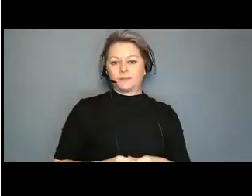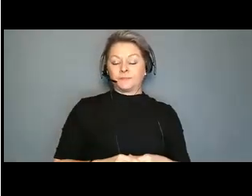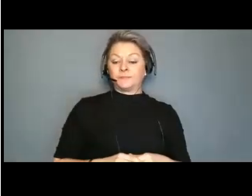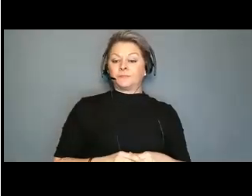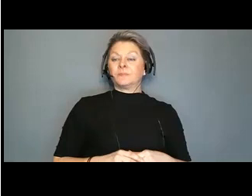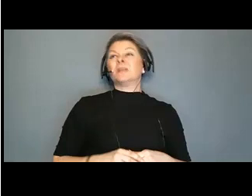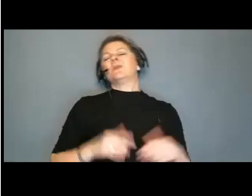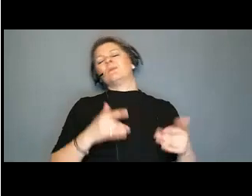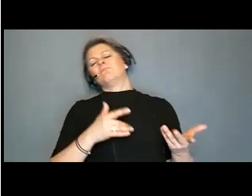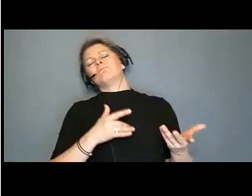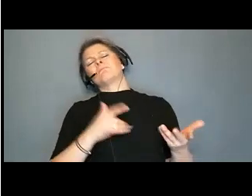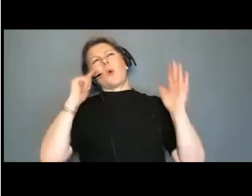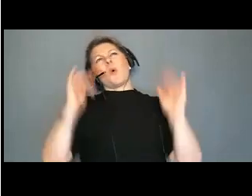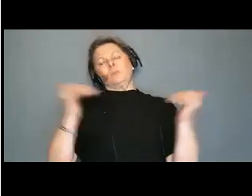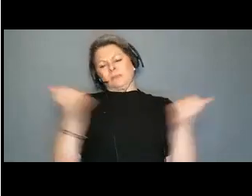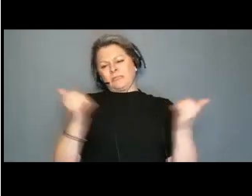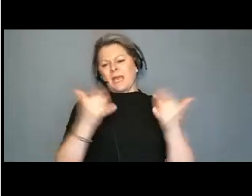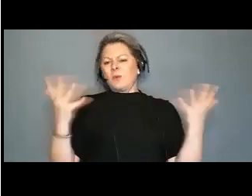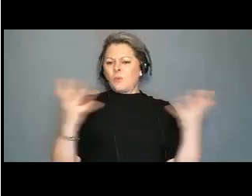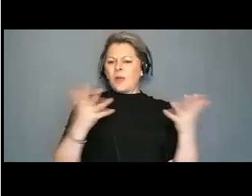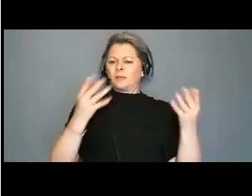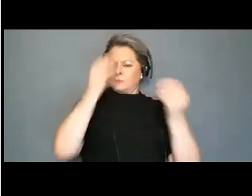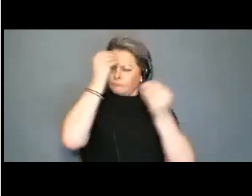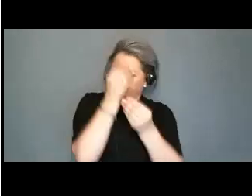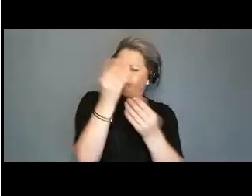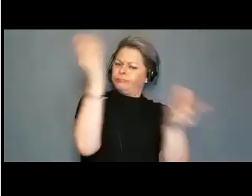hopefully today is informative for you.